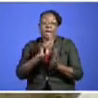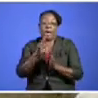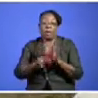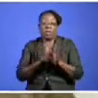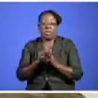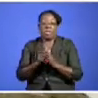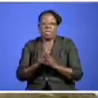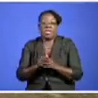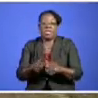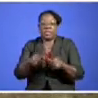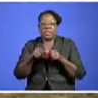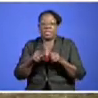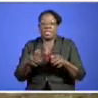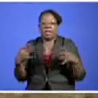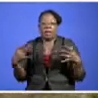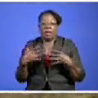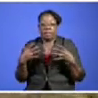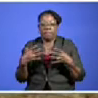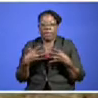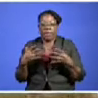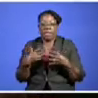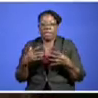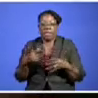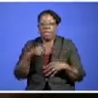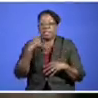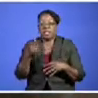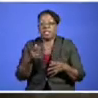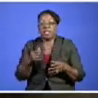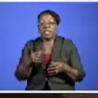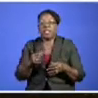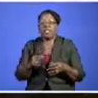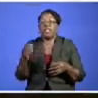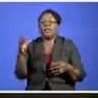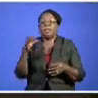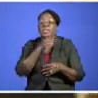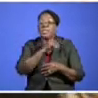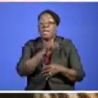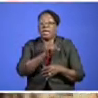shaken woman believes the incident is a case of mistaken identity.